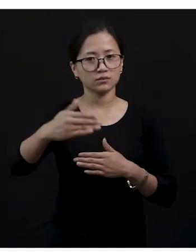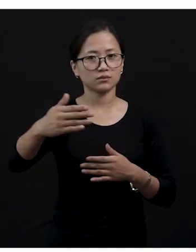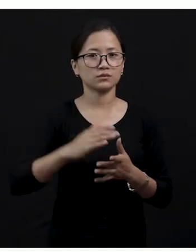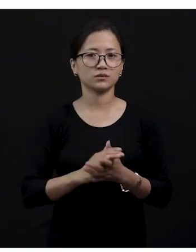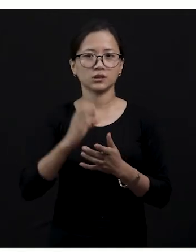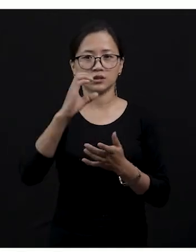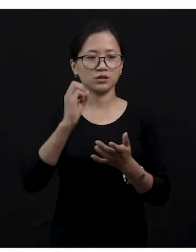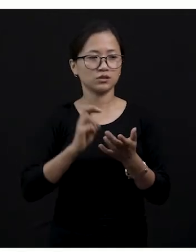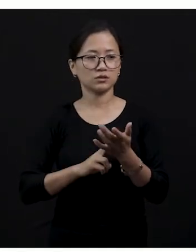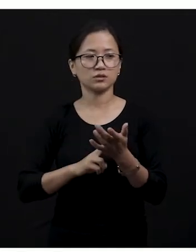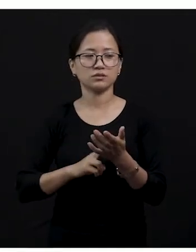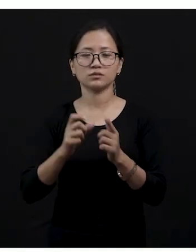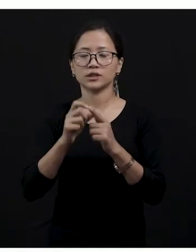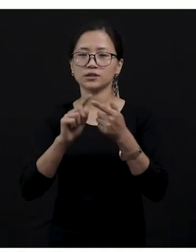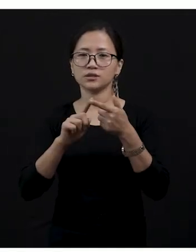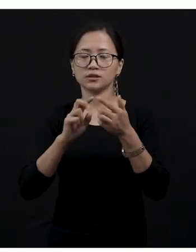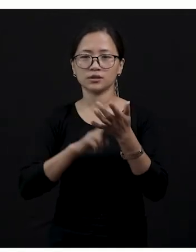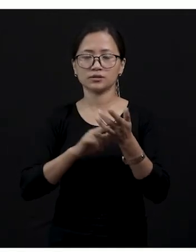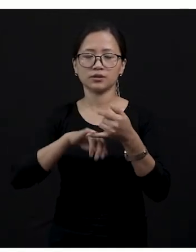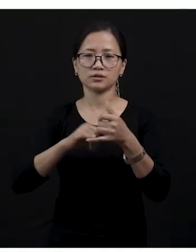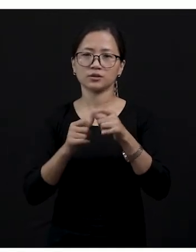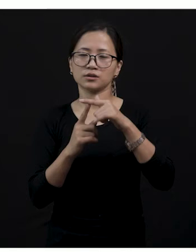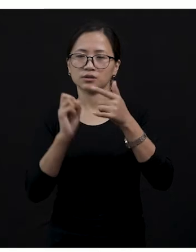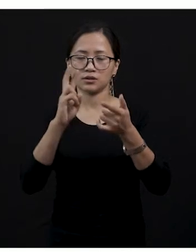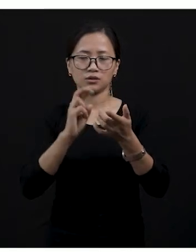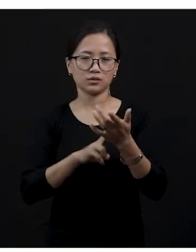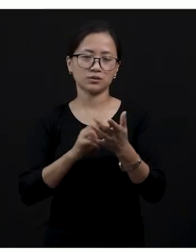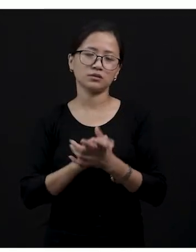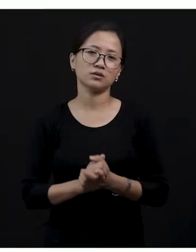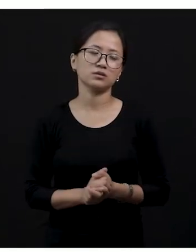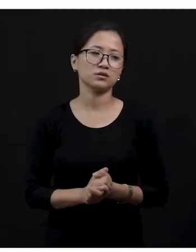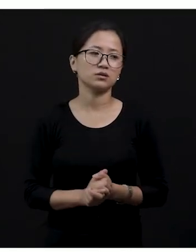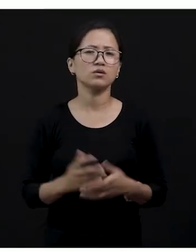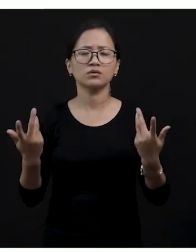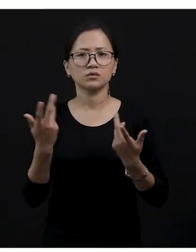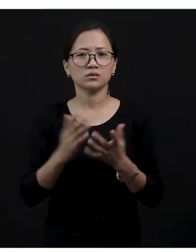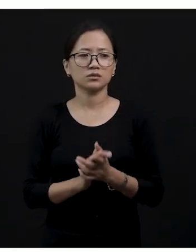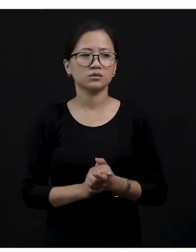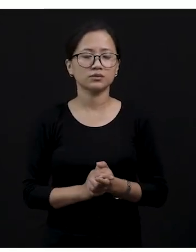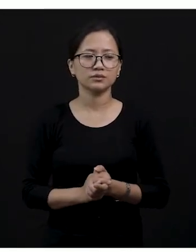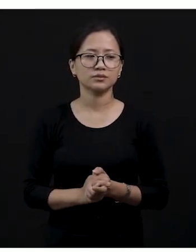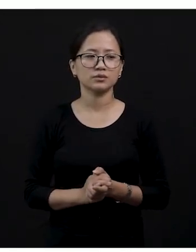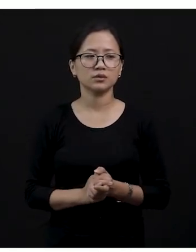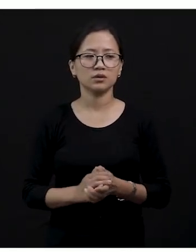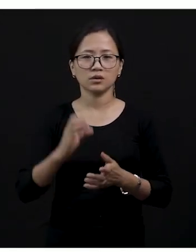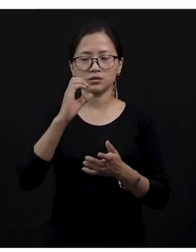known as condensation. Yes, condensation. What is condensation?